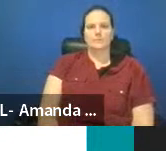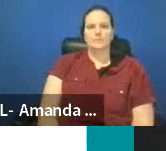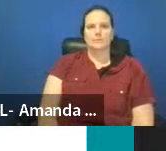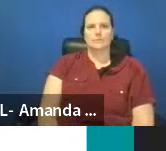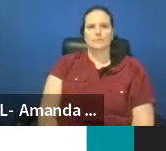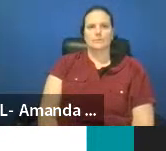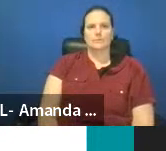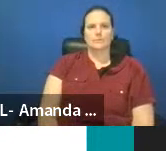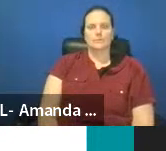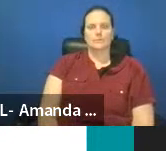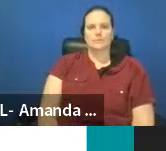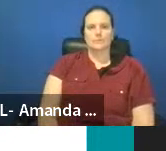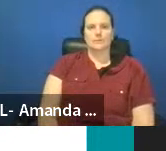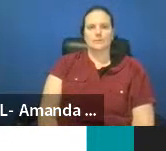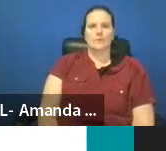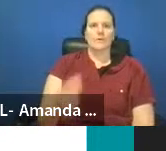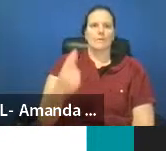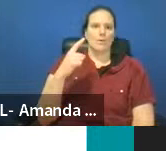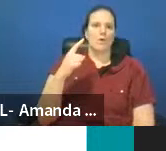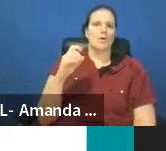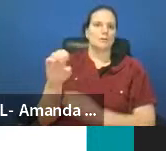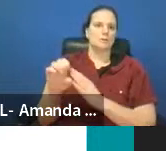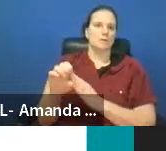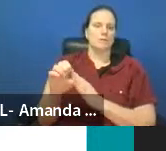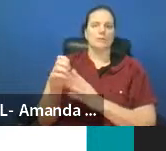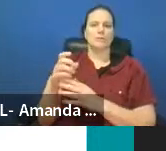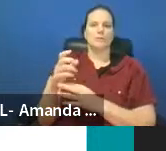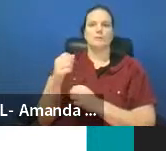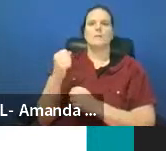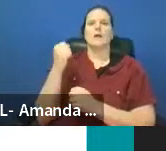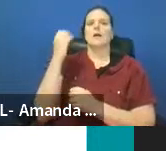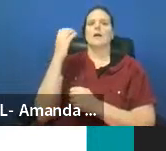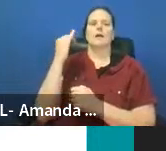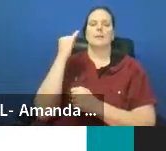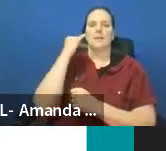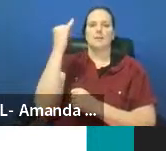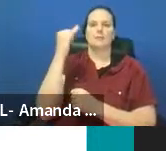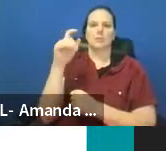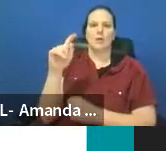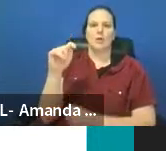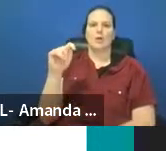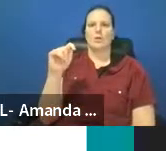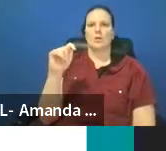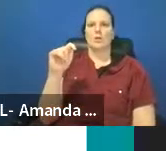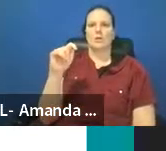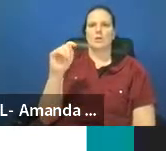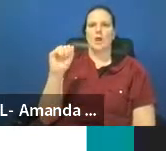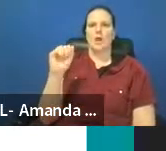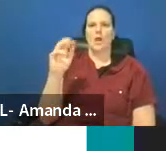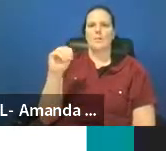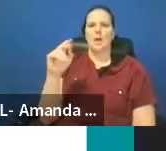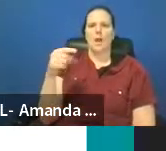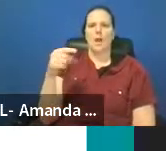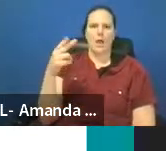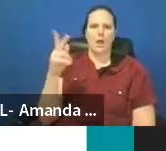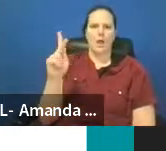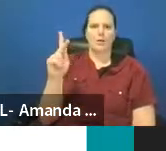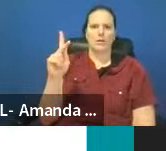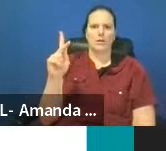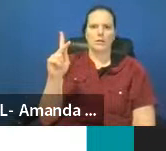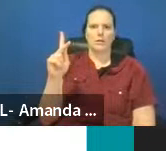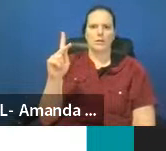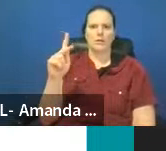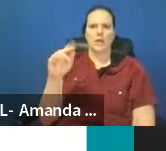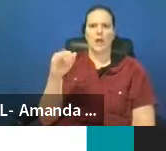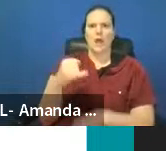So for instance, imagine you're coming along Tomahawk Island Drive and you're crossing under the structures here. What